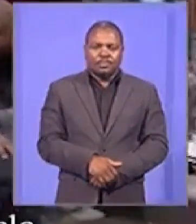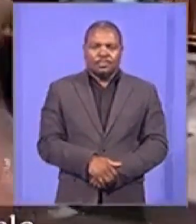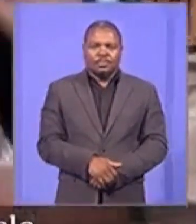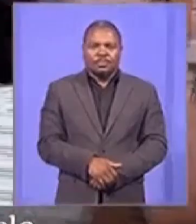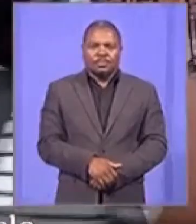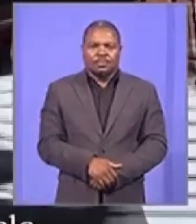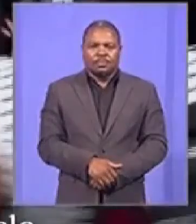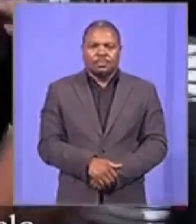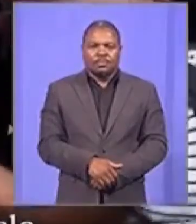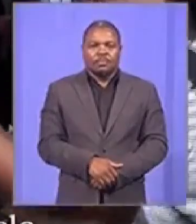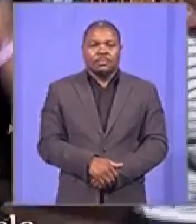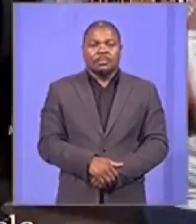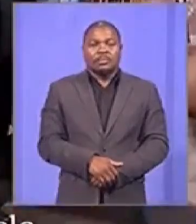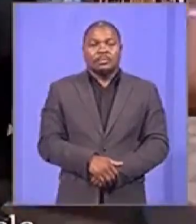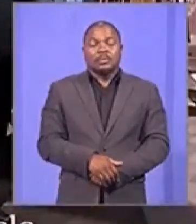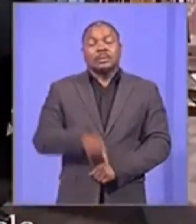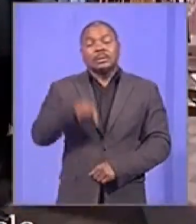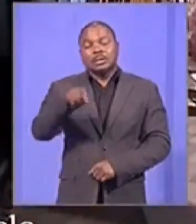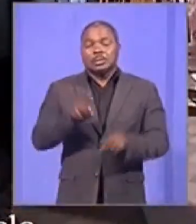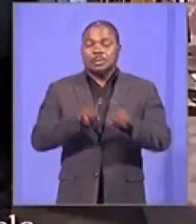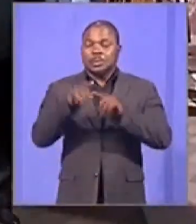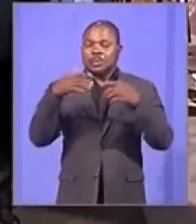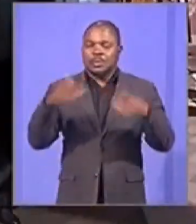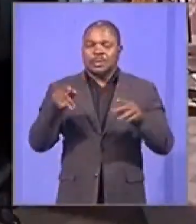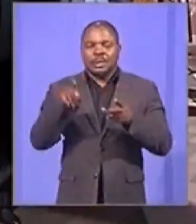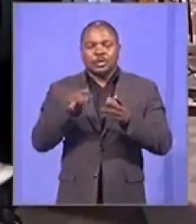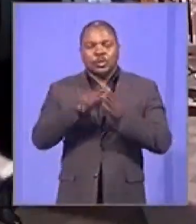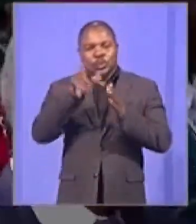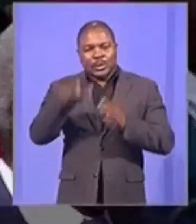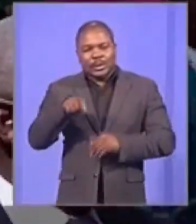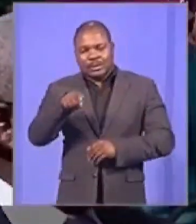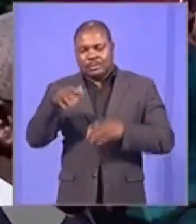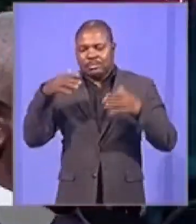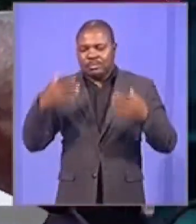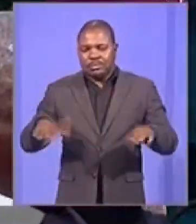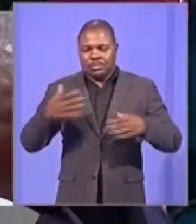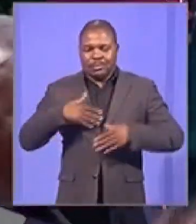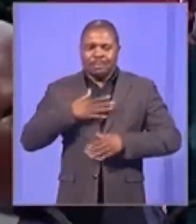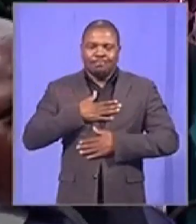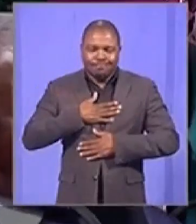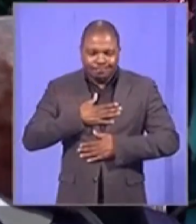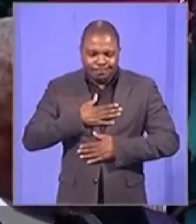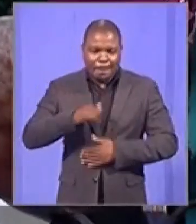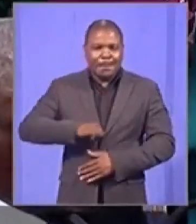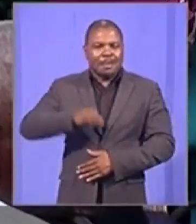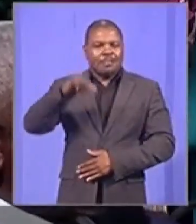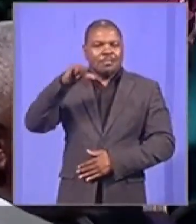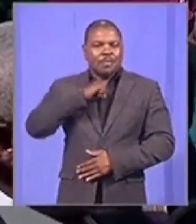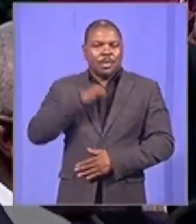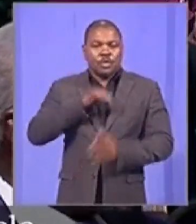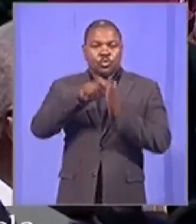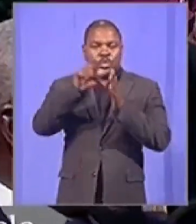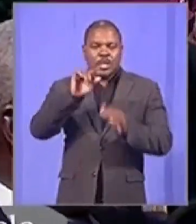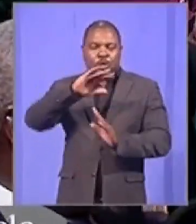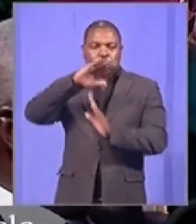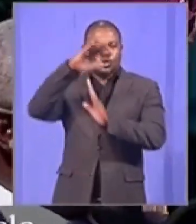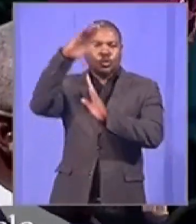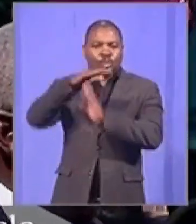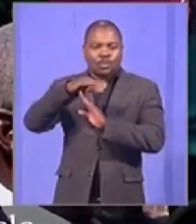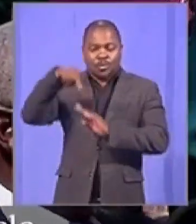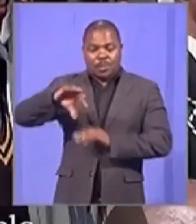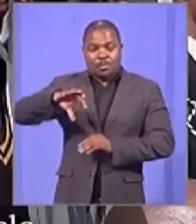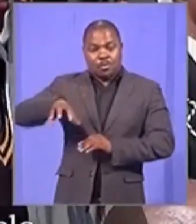Moqhaka wa tlholo ke wa bona barutwana bana ba hloleile ho pata ka moo ba le motlotlo ka teng. Morutwana ya itlhommeng pele ka hare